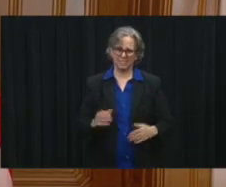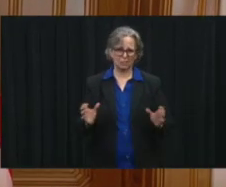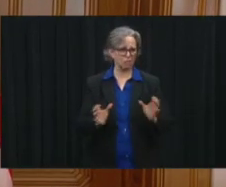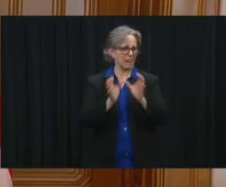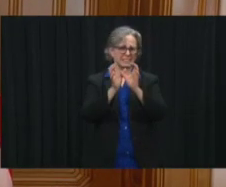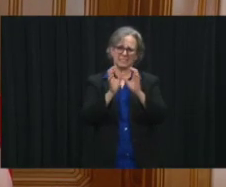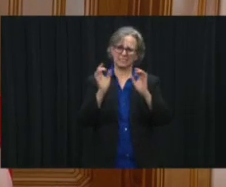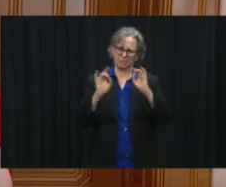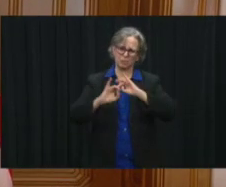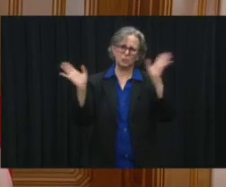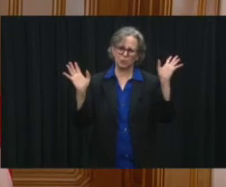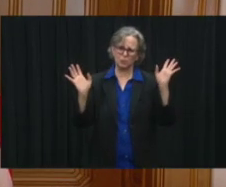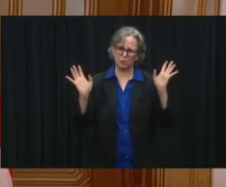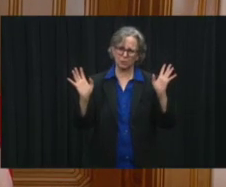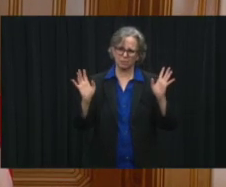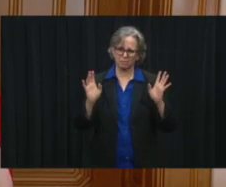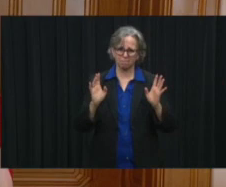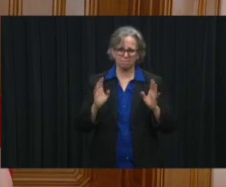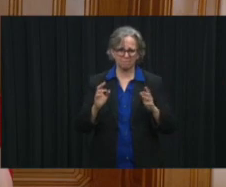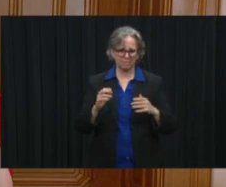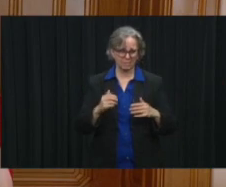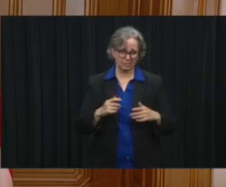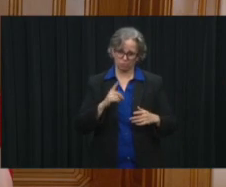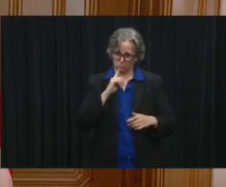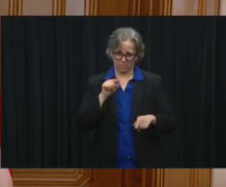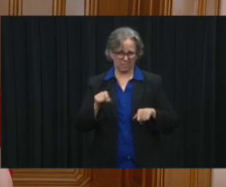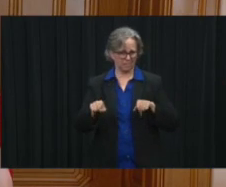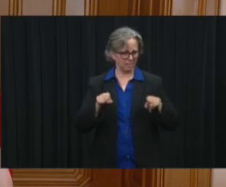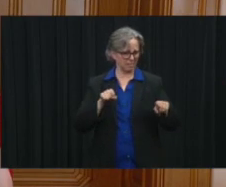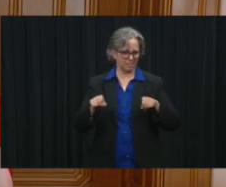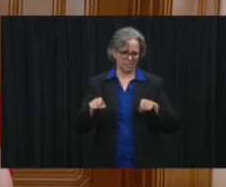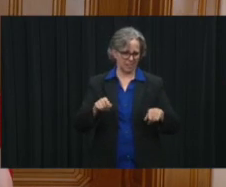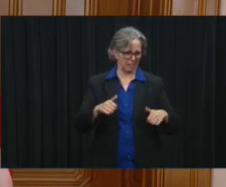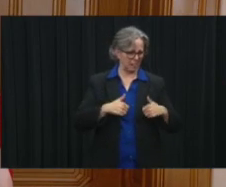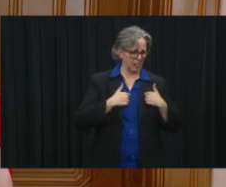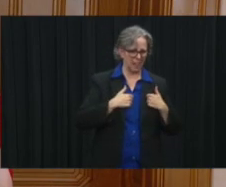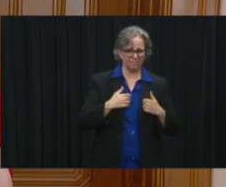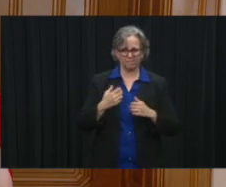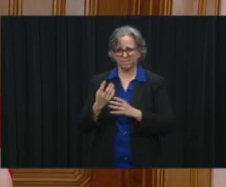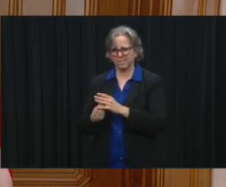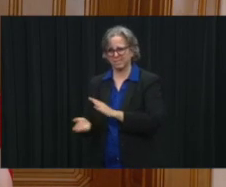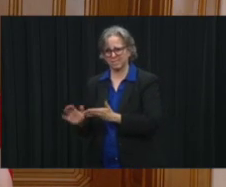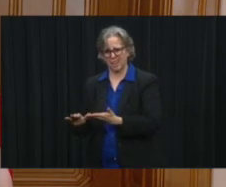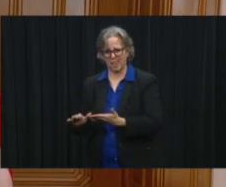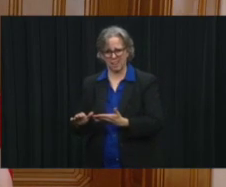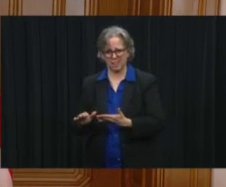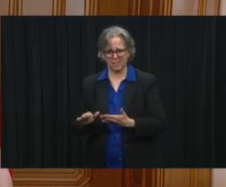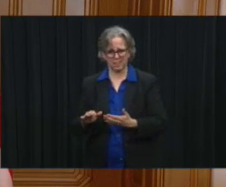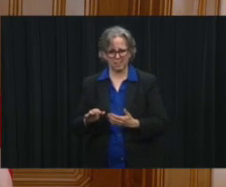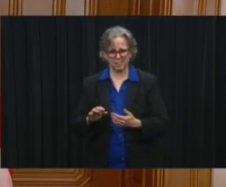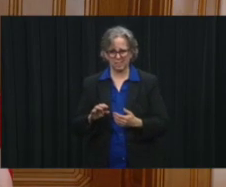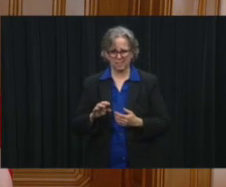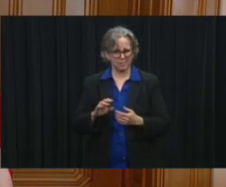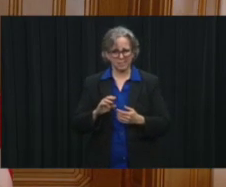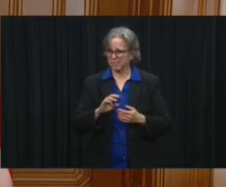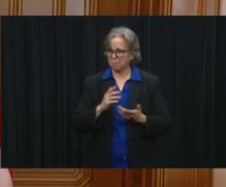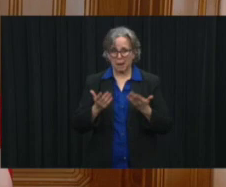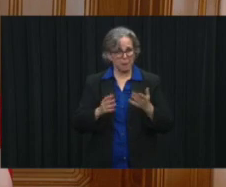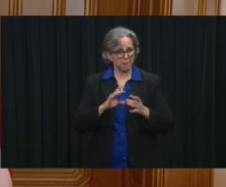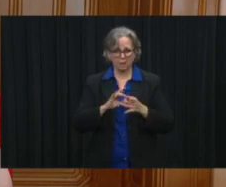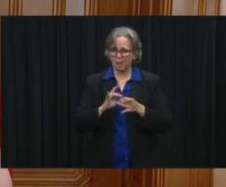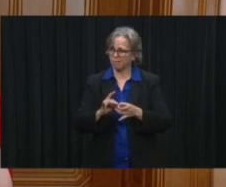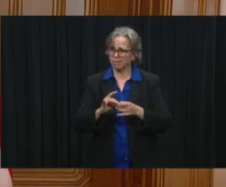death continue, life and death unrelated to the virus that we're talking about every single